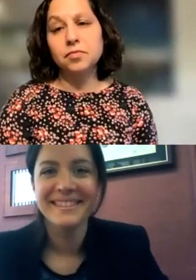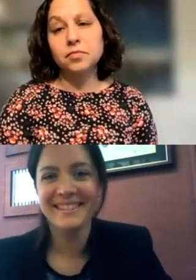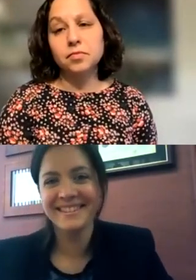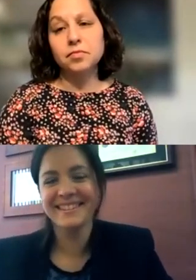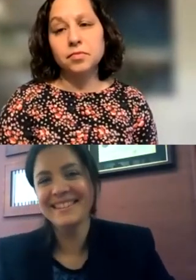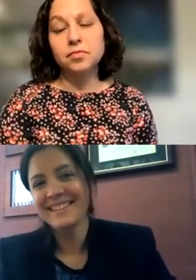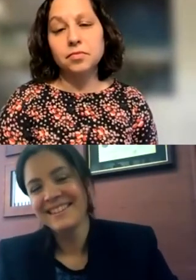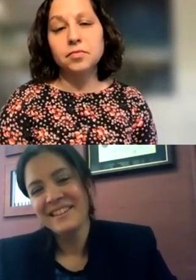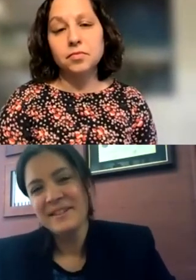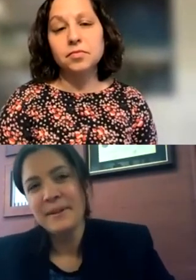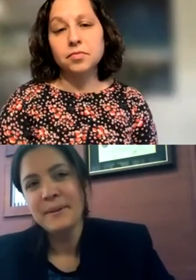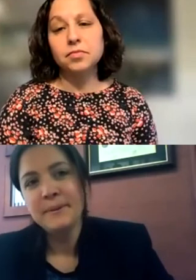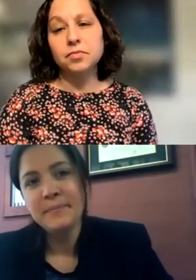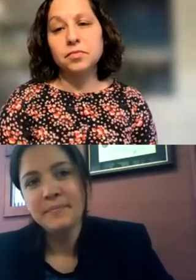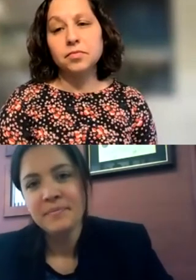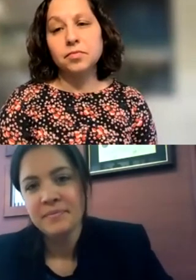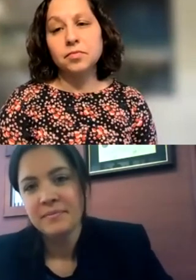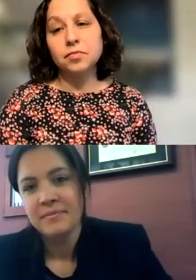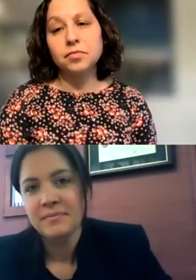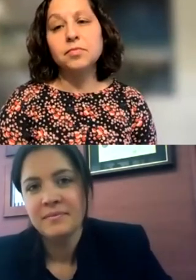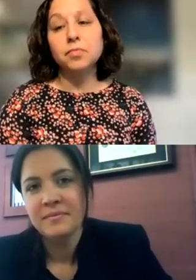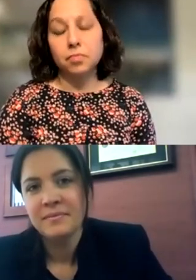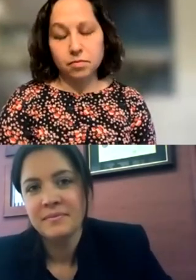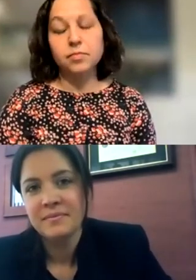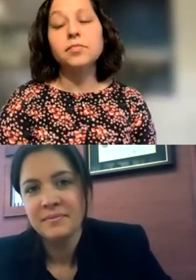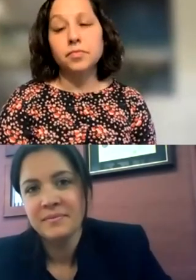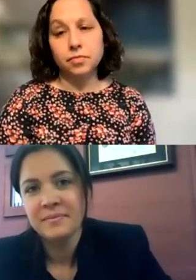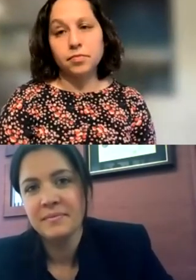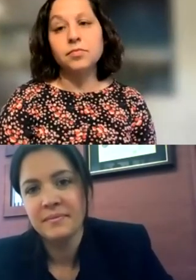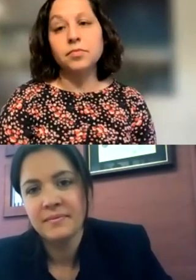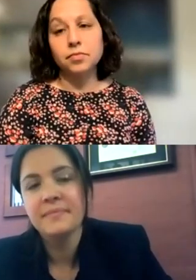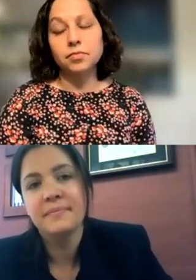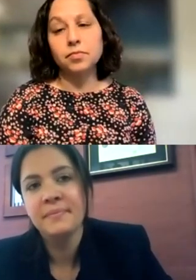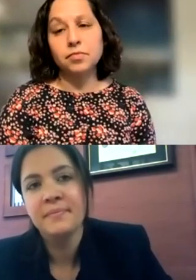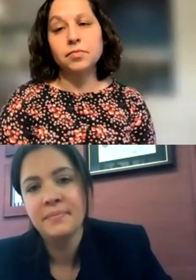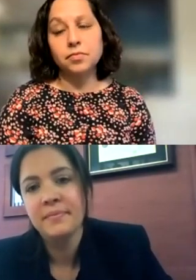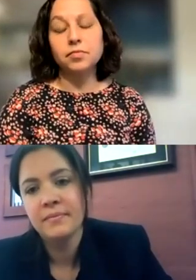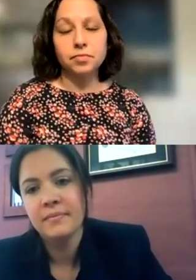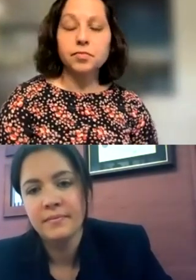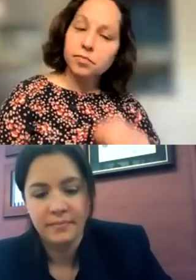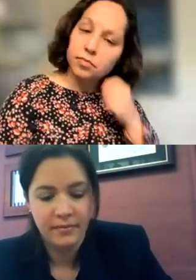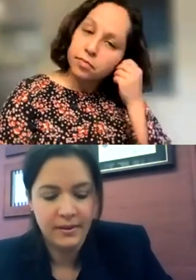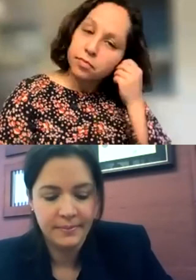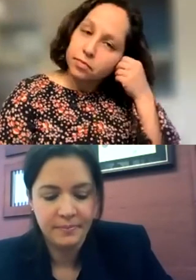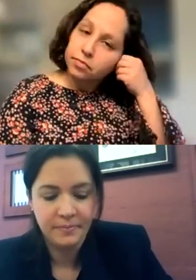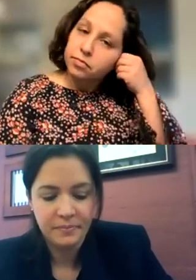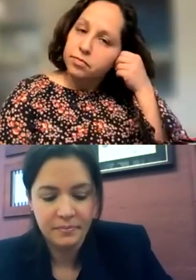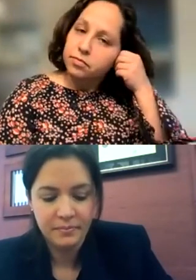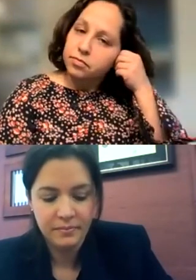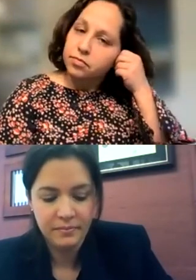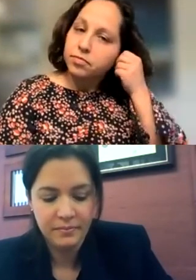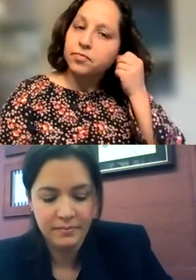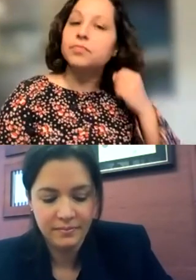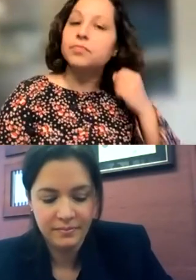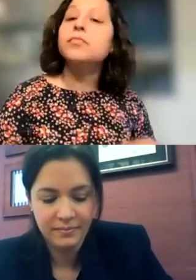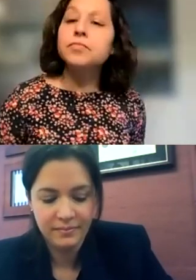it. Occasionally faculty, I think, can be more nervous about this than residents who are used to being observed. And